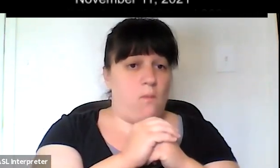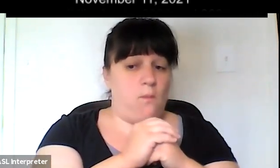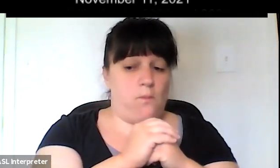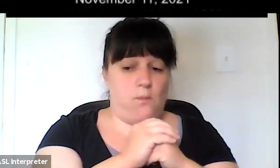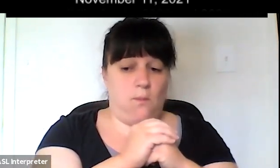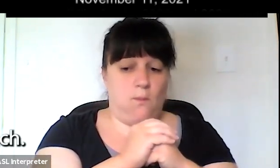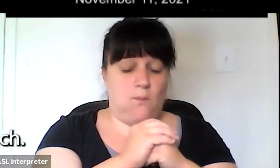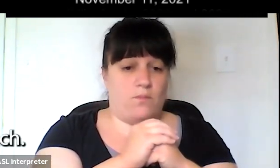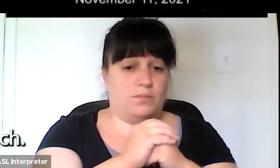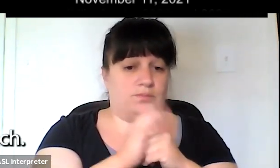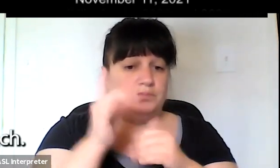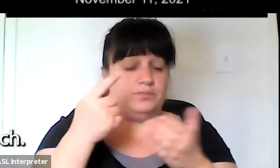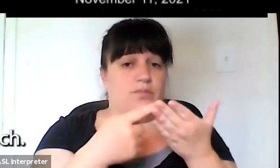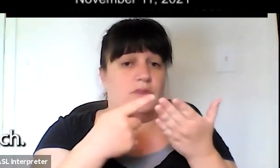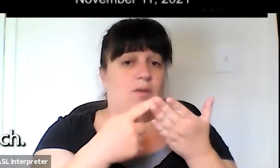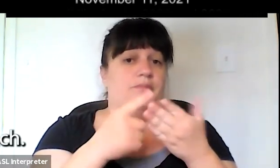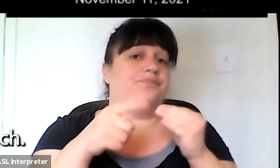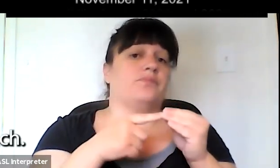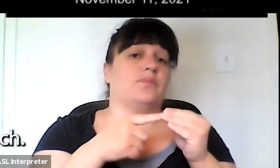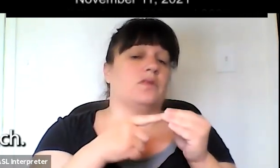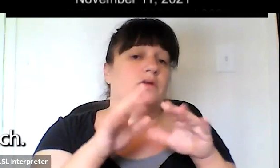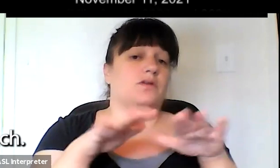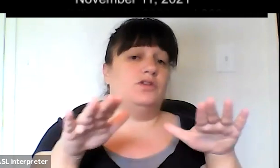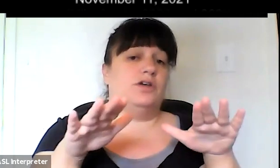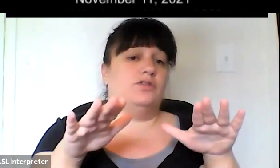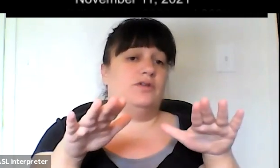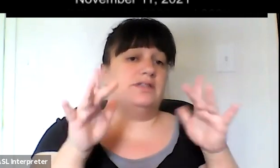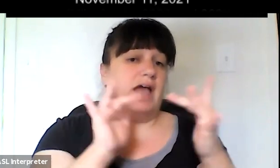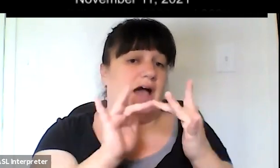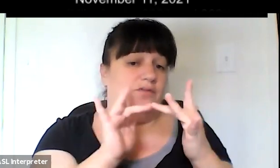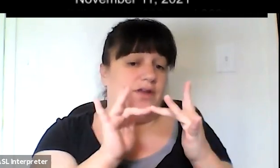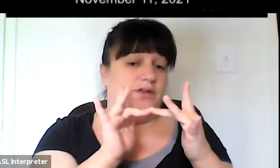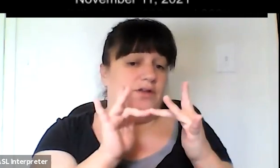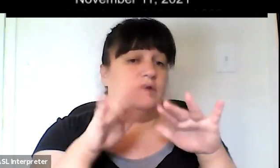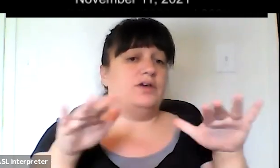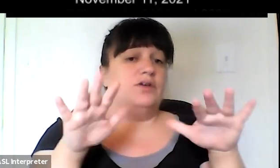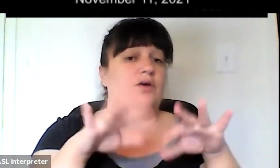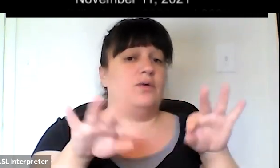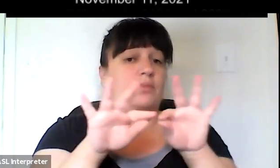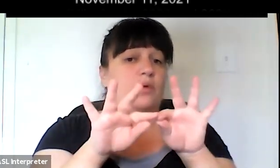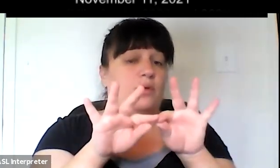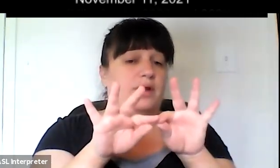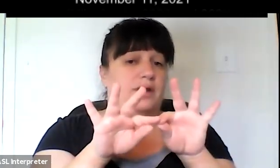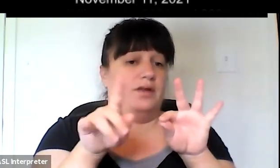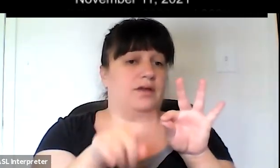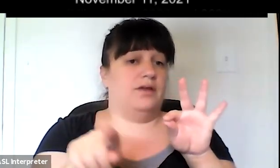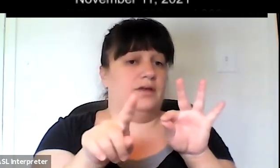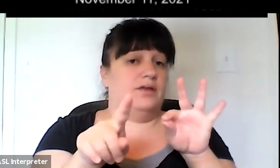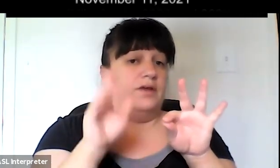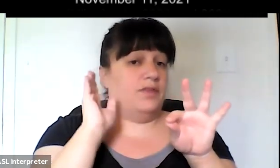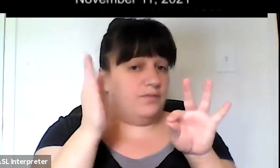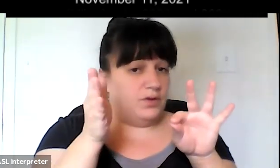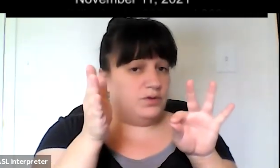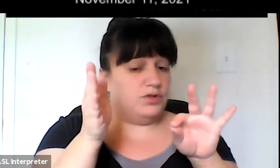Now, I'll discuss a bit about children's outreach. Children are important. They are the